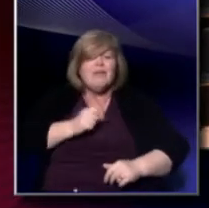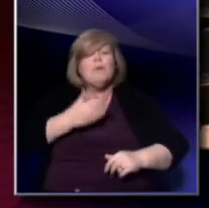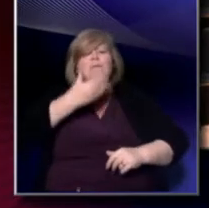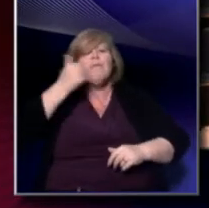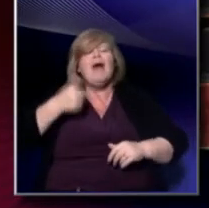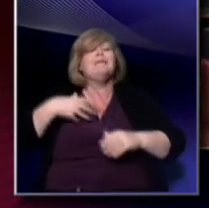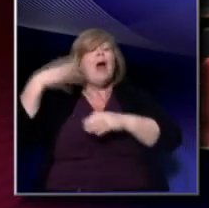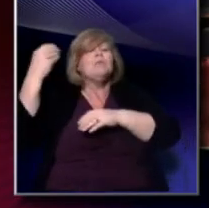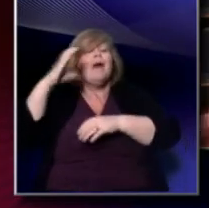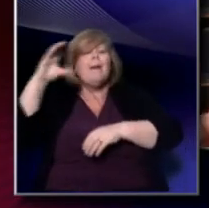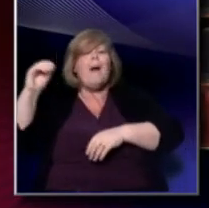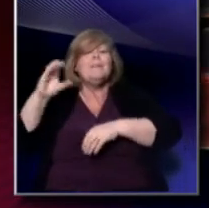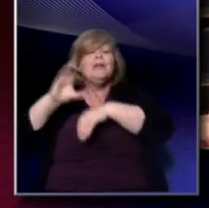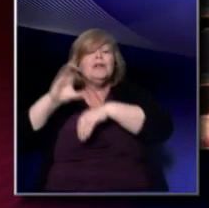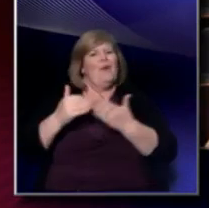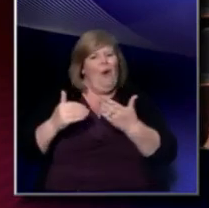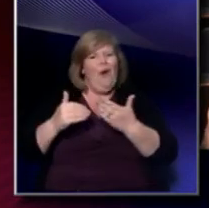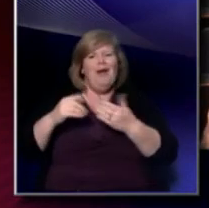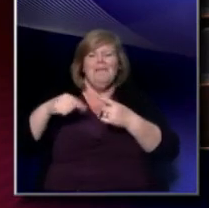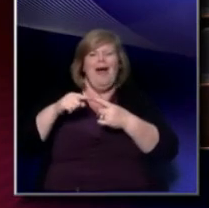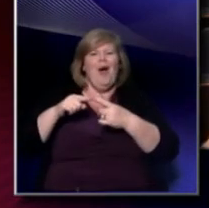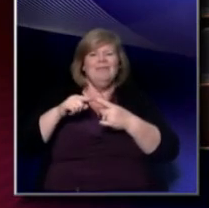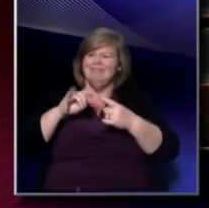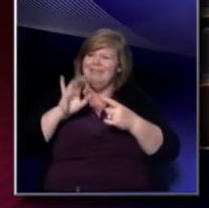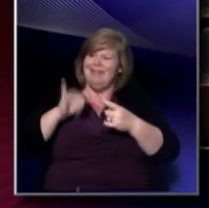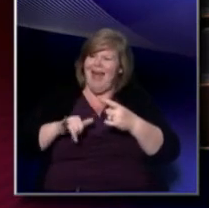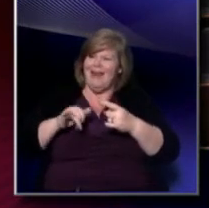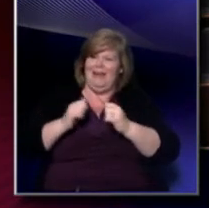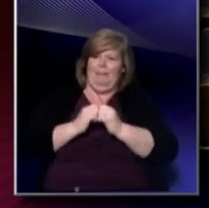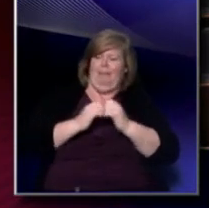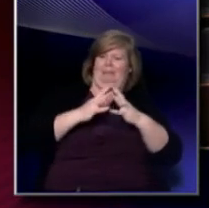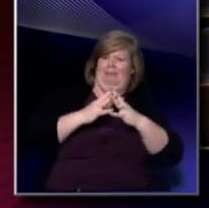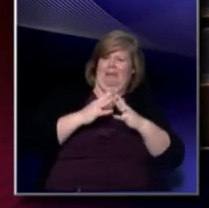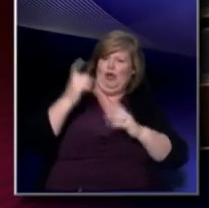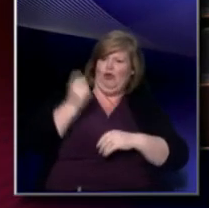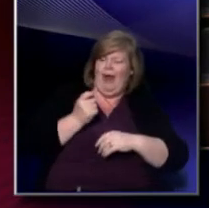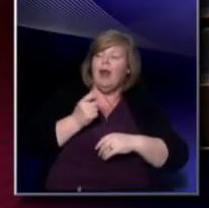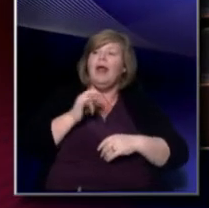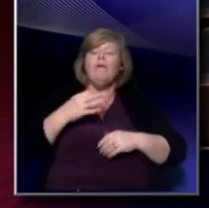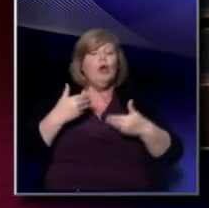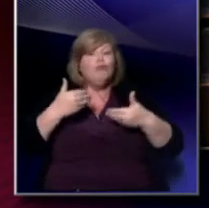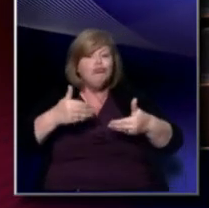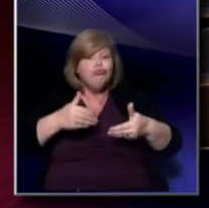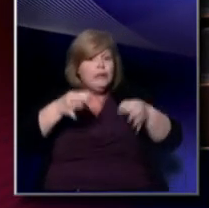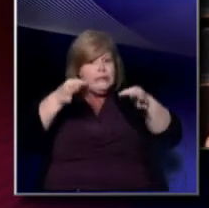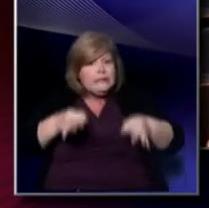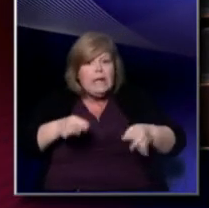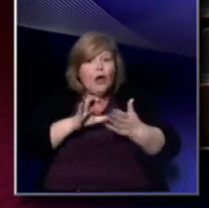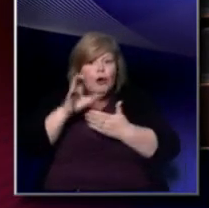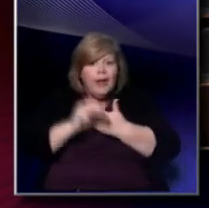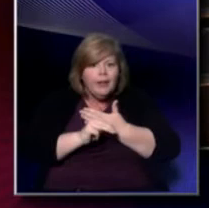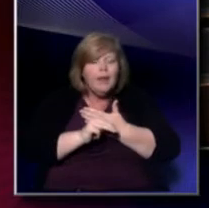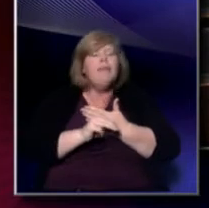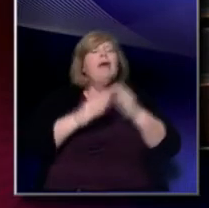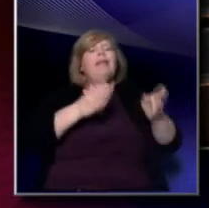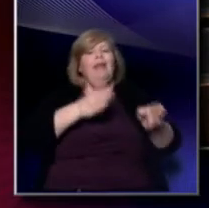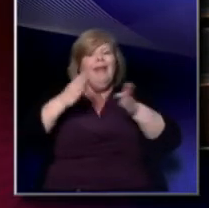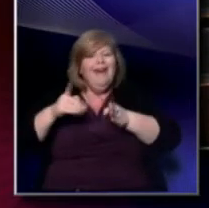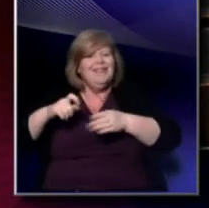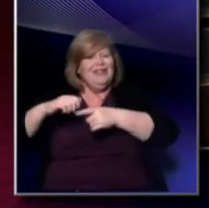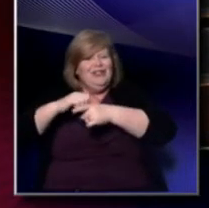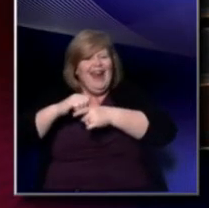kind of ideas of what is that once we choose the curriculum to start providing PD for the teachers to be trained